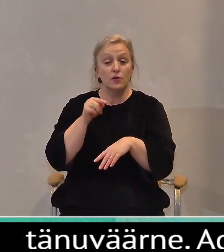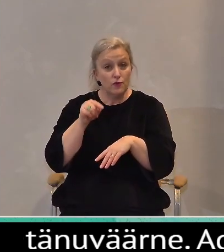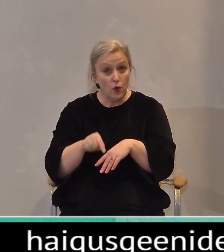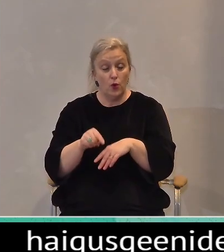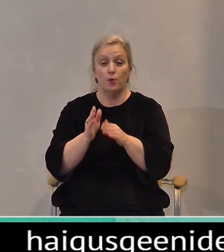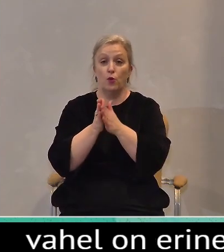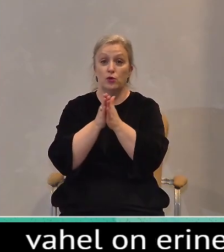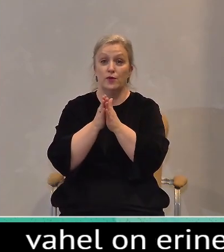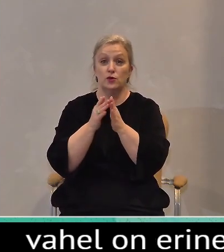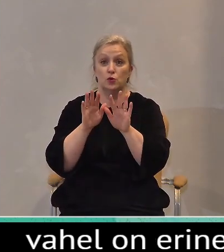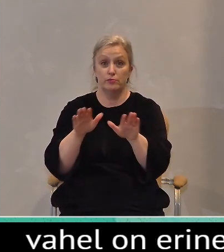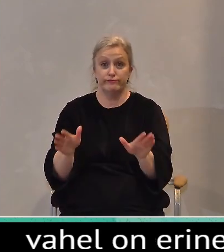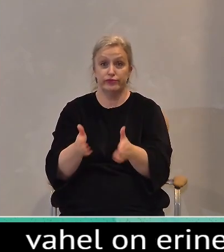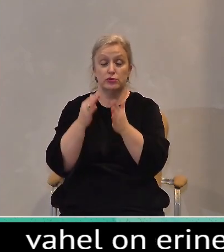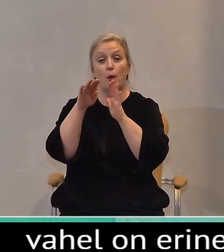differences.